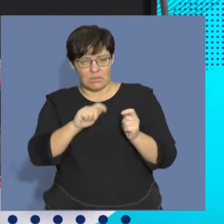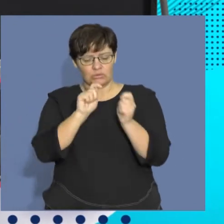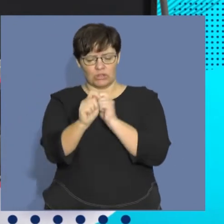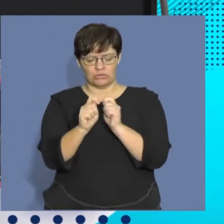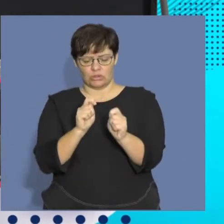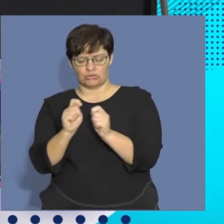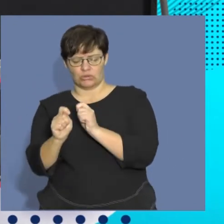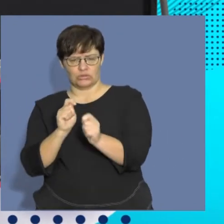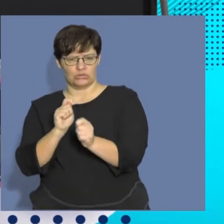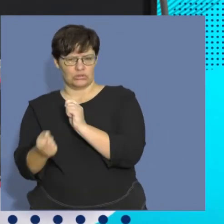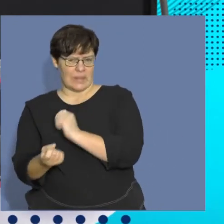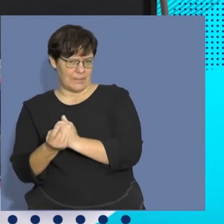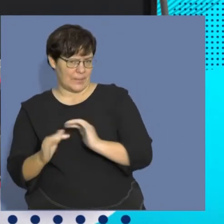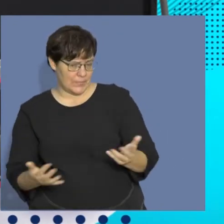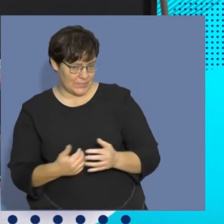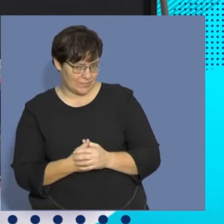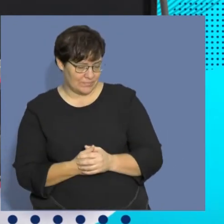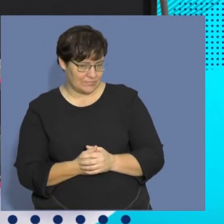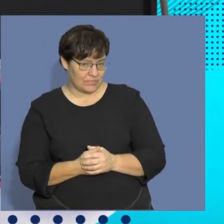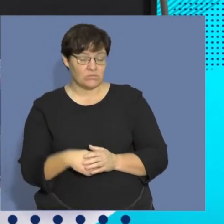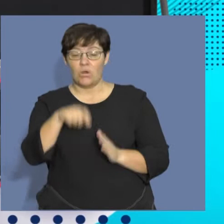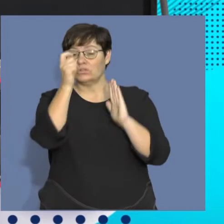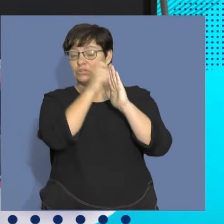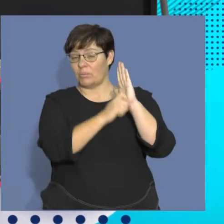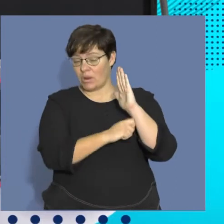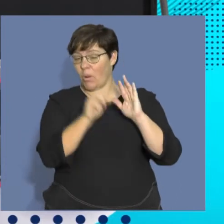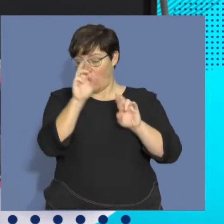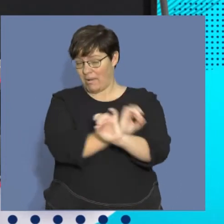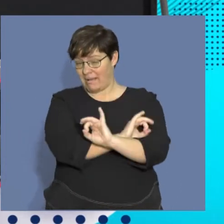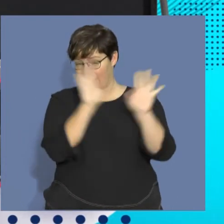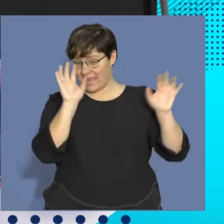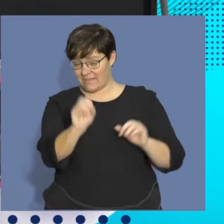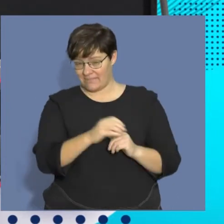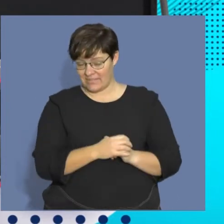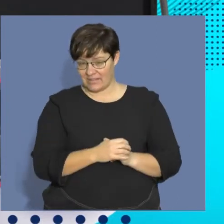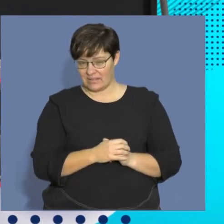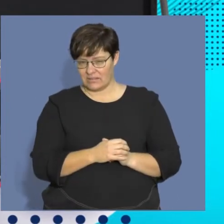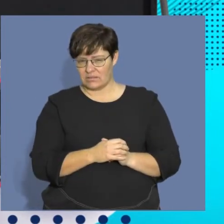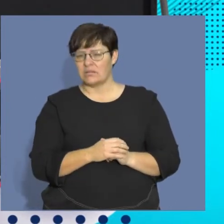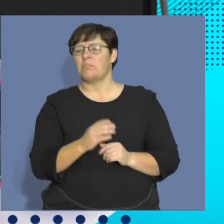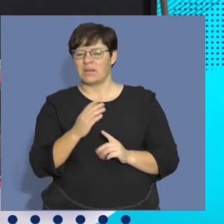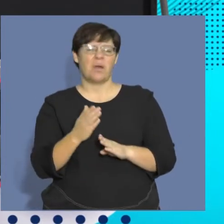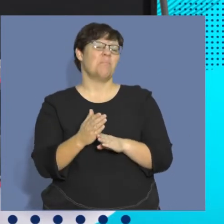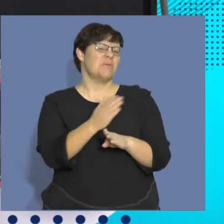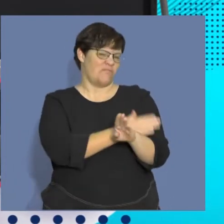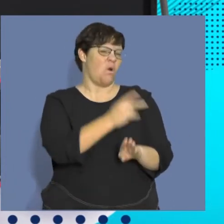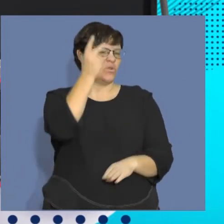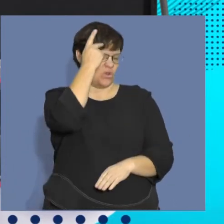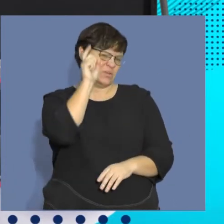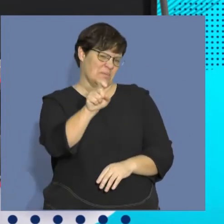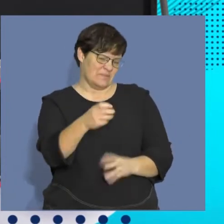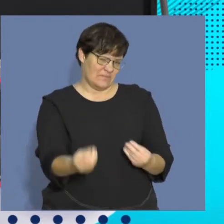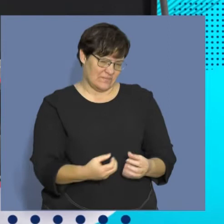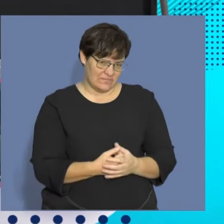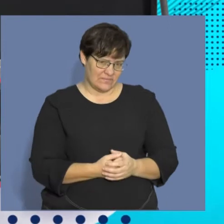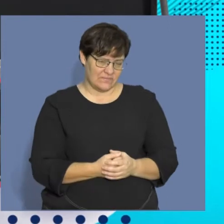ecosystem. So I hope we've cleared up some of the terminology for you. This is a bit of previous knowledge that